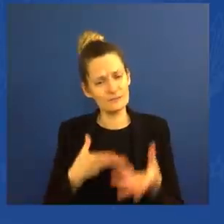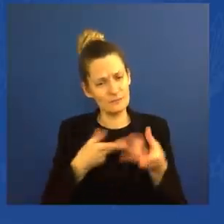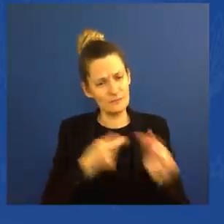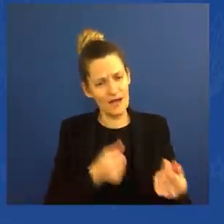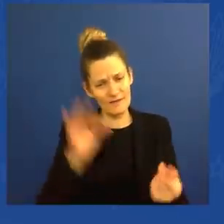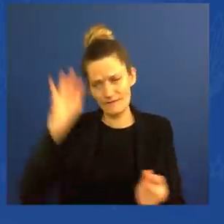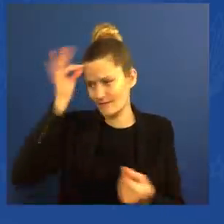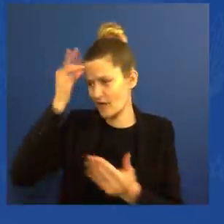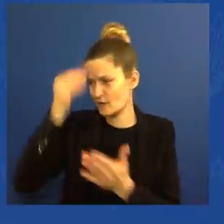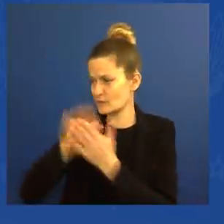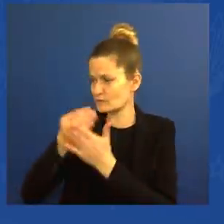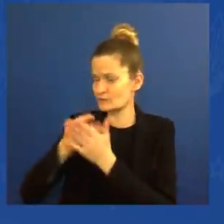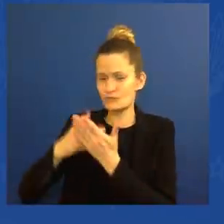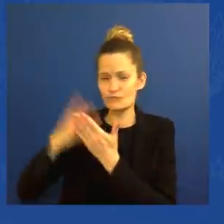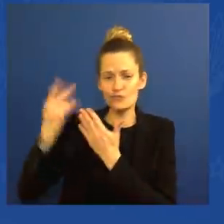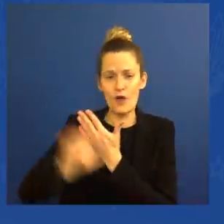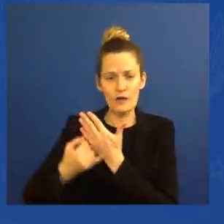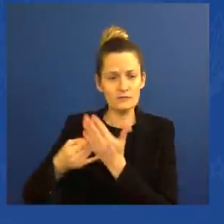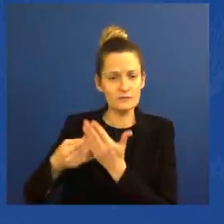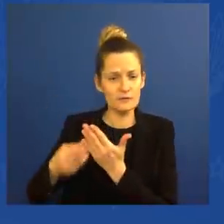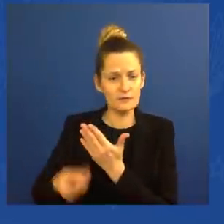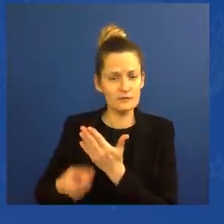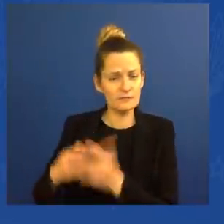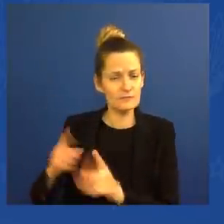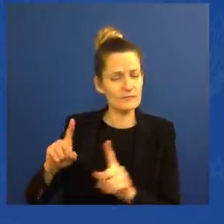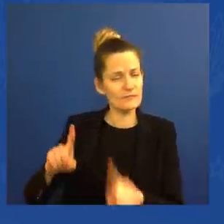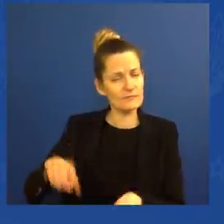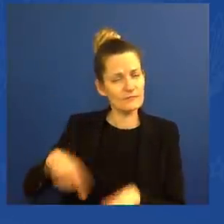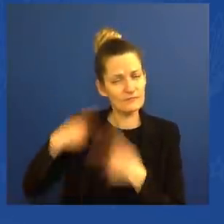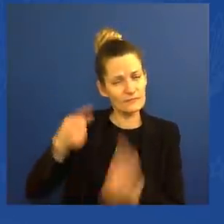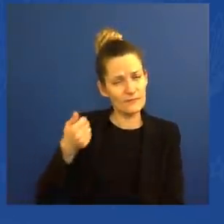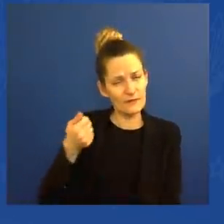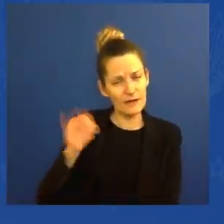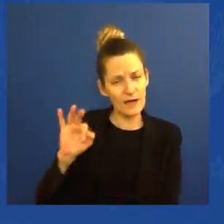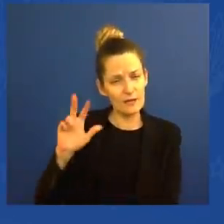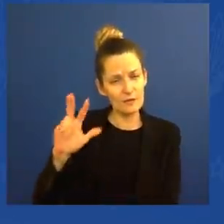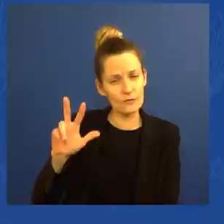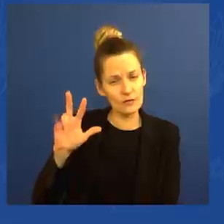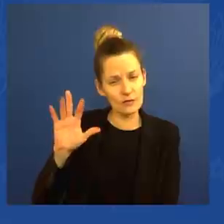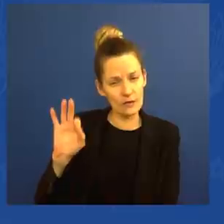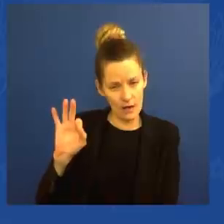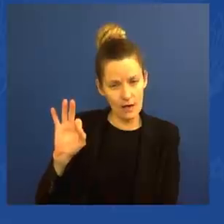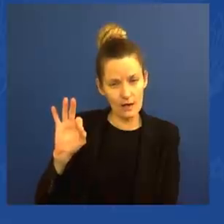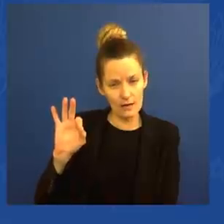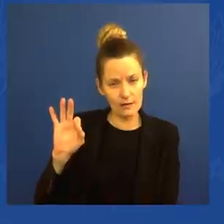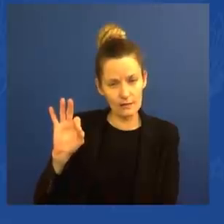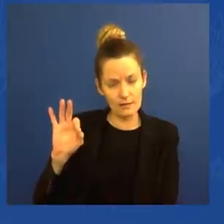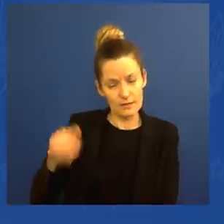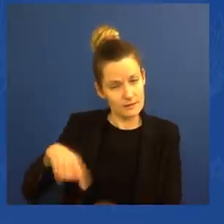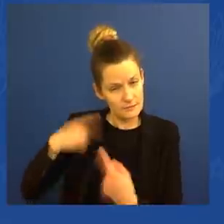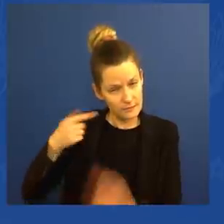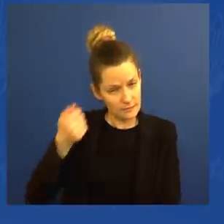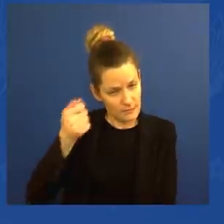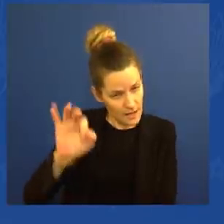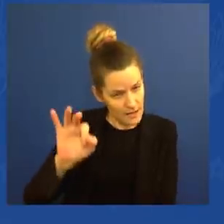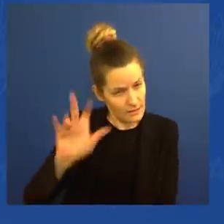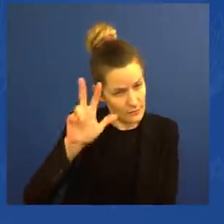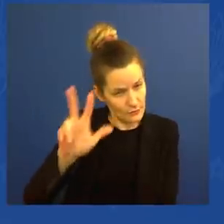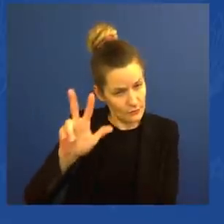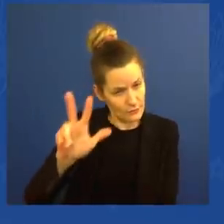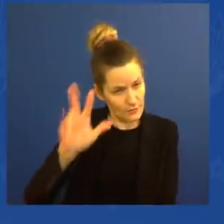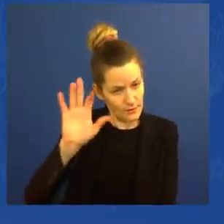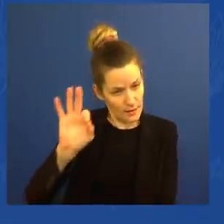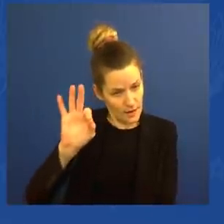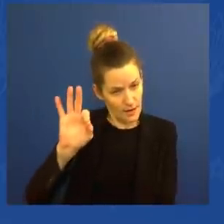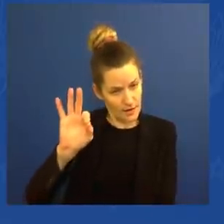1939, has been able to say that entire project has to be made in America before I'm going to pay for it.